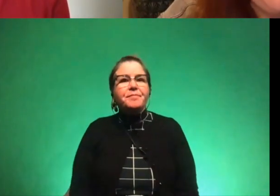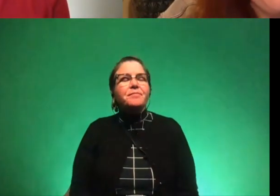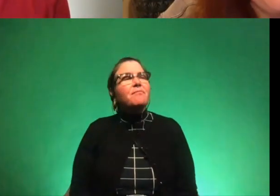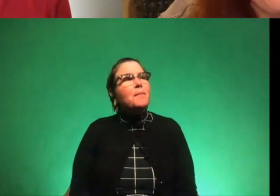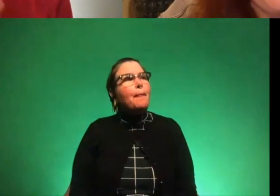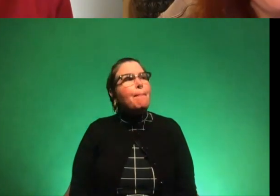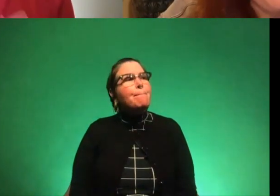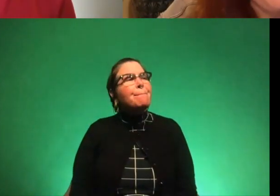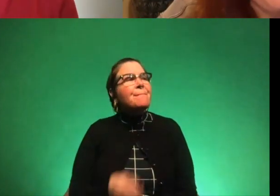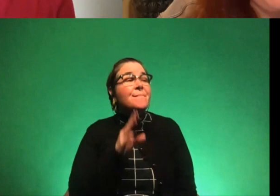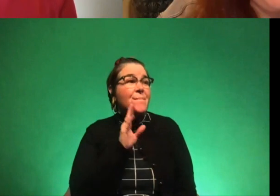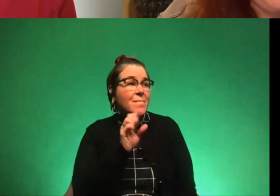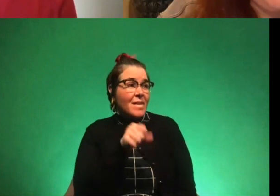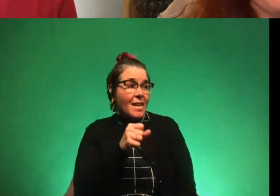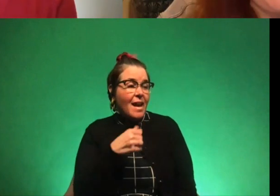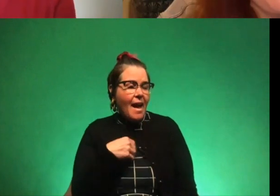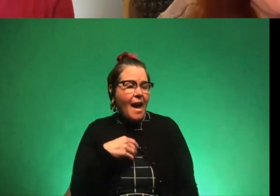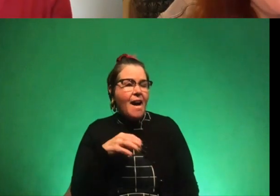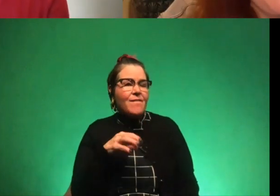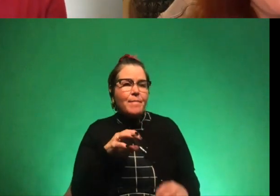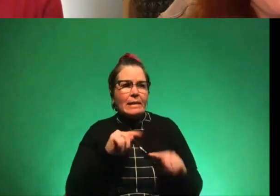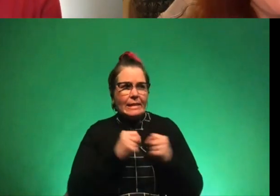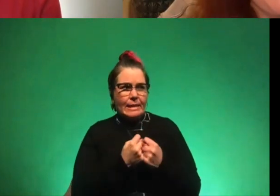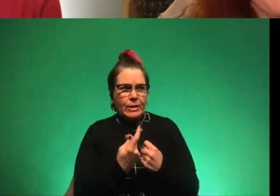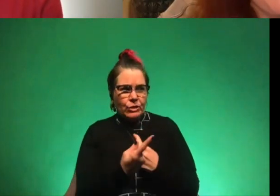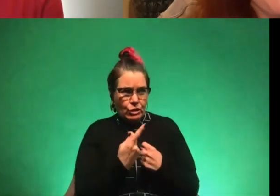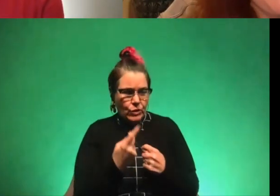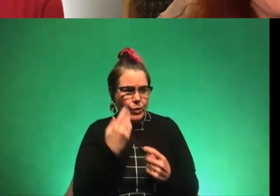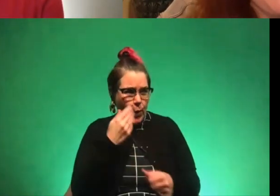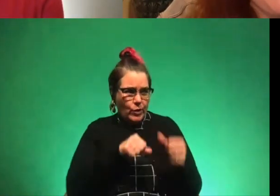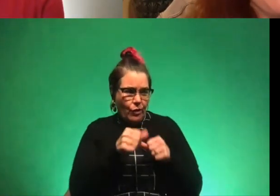Do you know, so yeah, like we've got a field team of two, get to know each other really well.